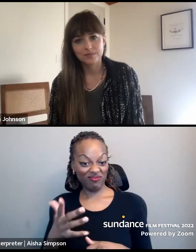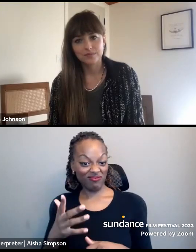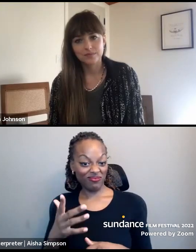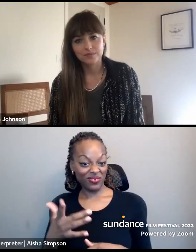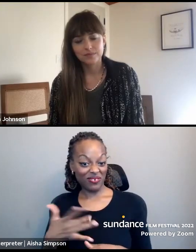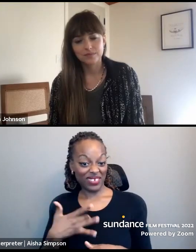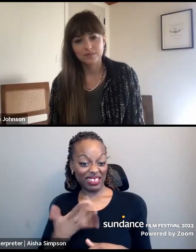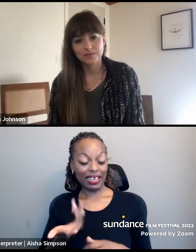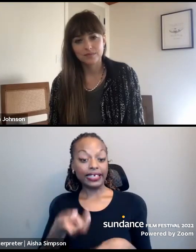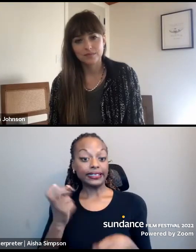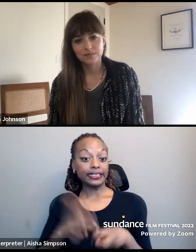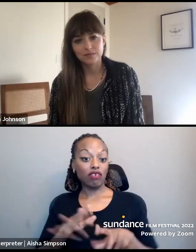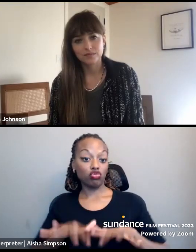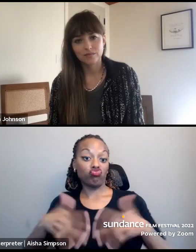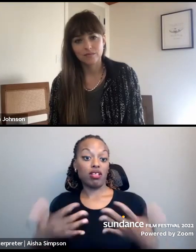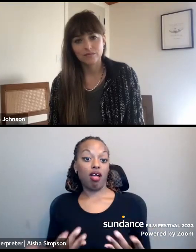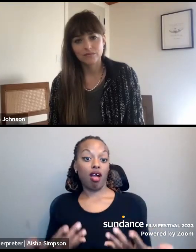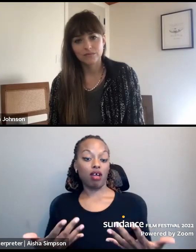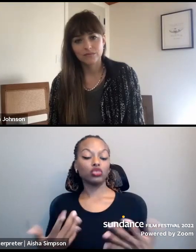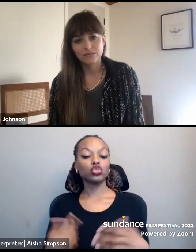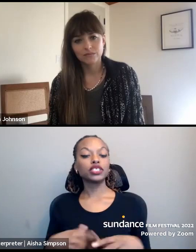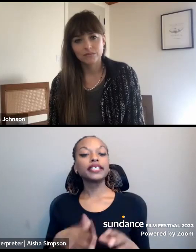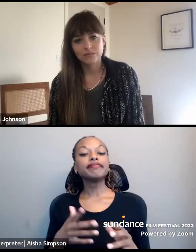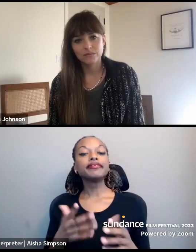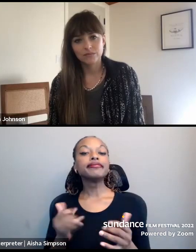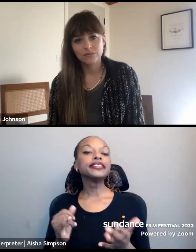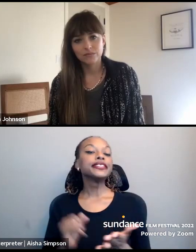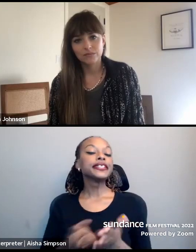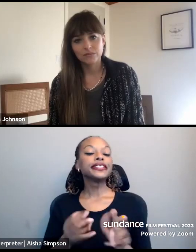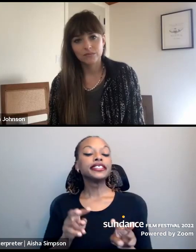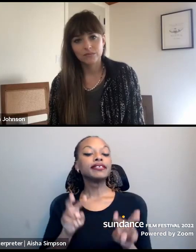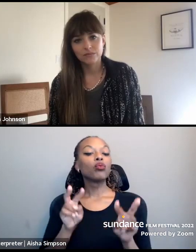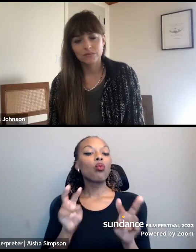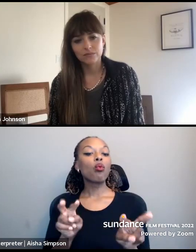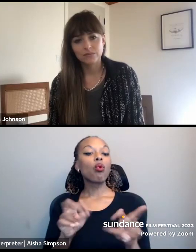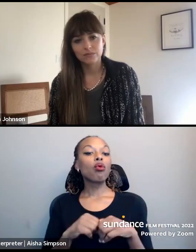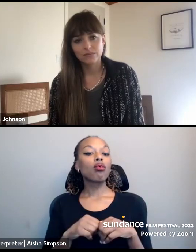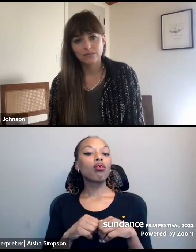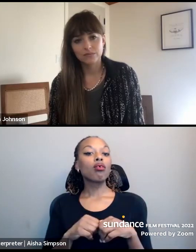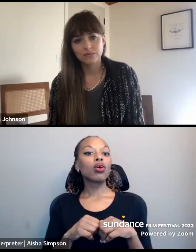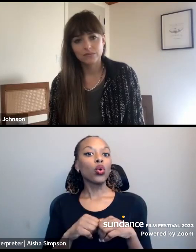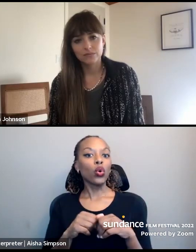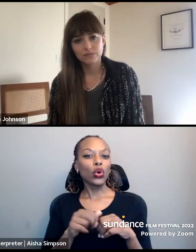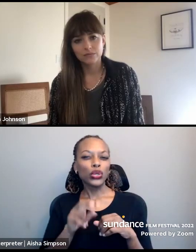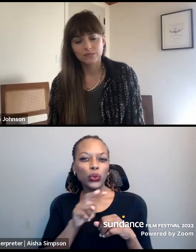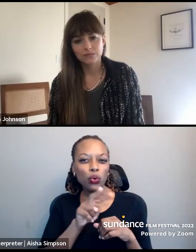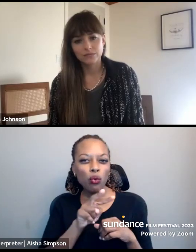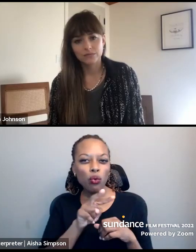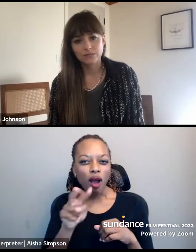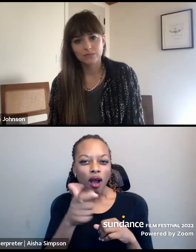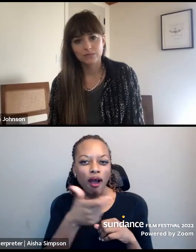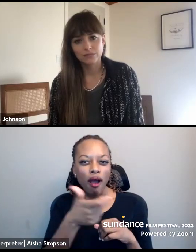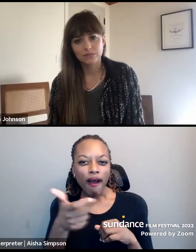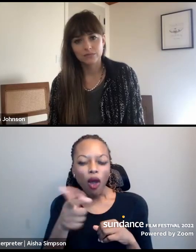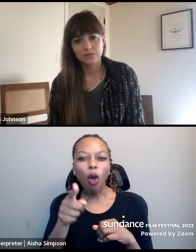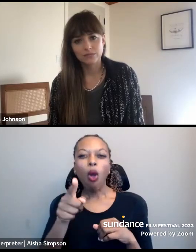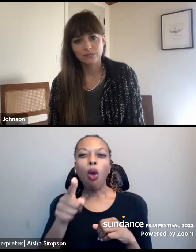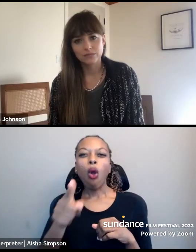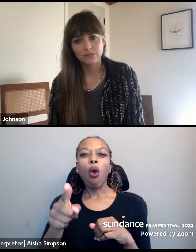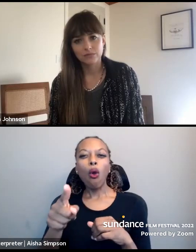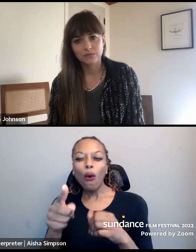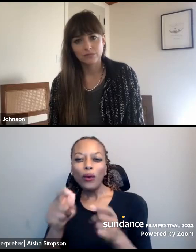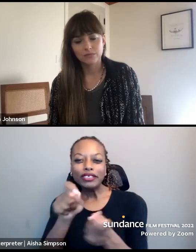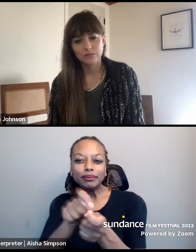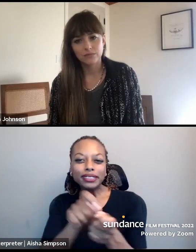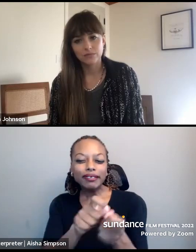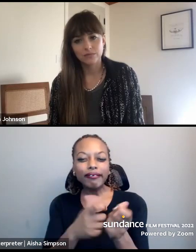viewer right now or at all in general, right? Like, do you find yourself thinking about the mechanics of what you're watching or like work, like as an actor, as a producer,